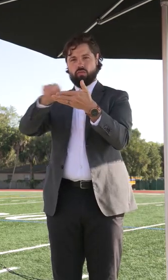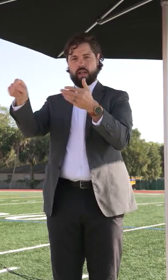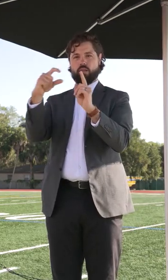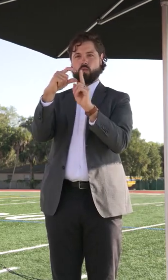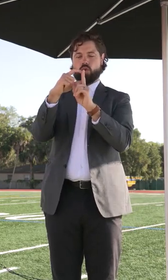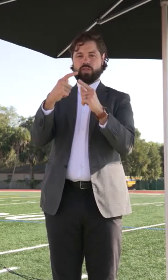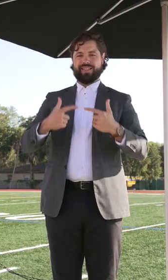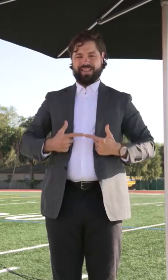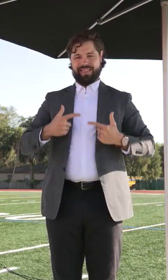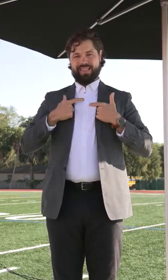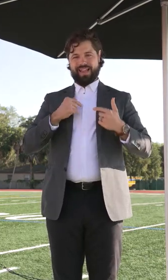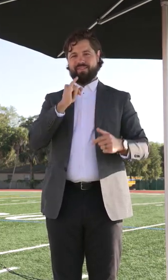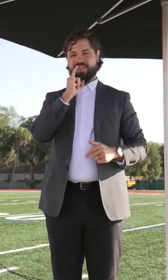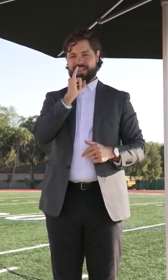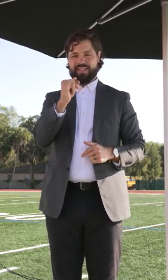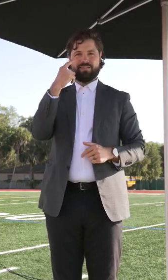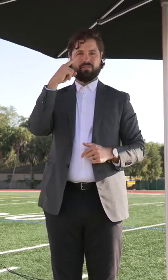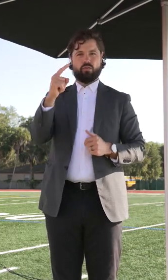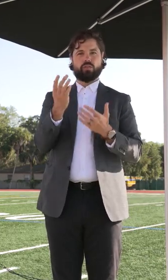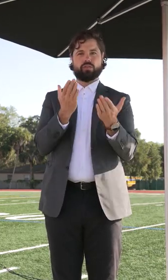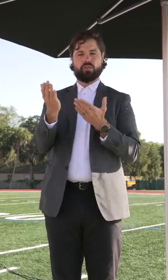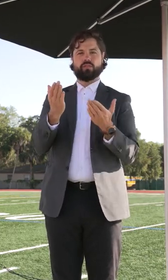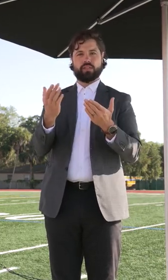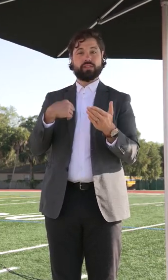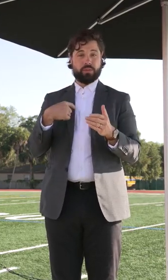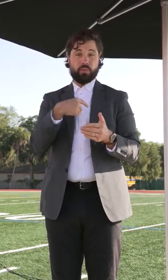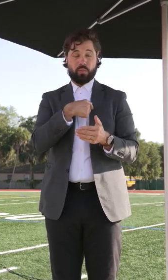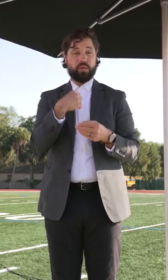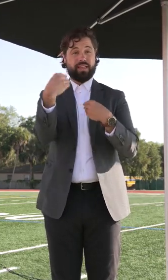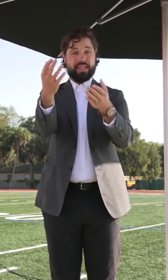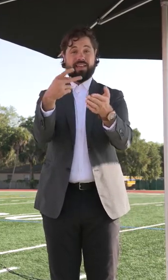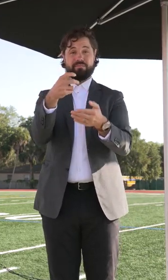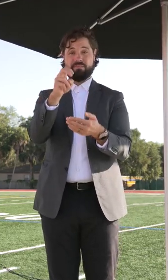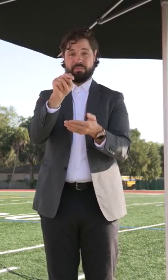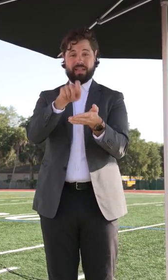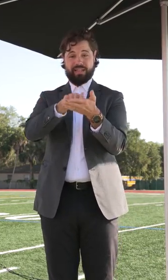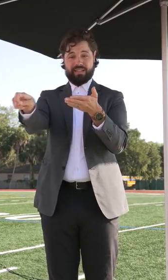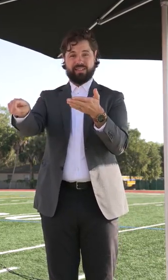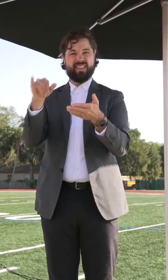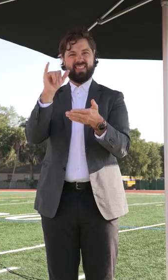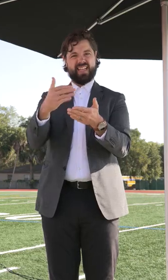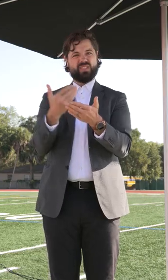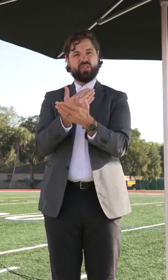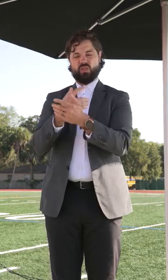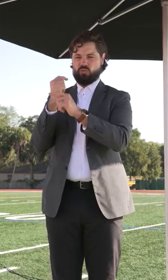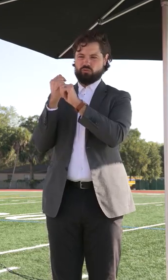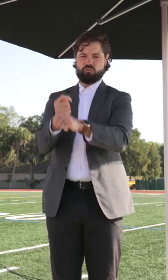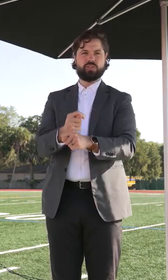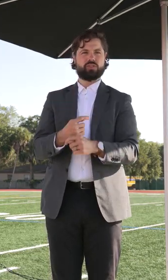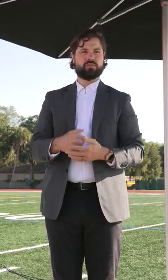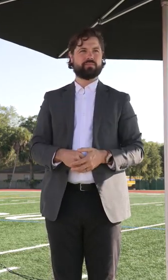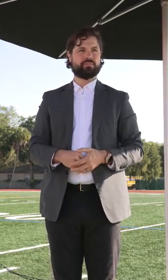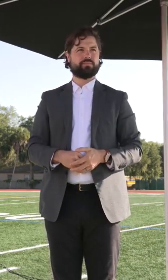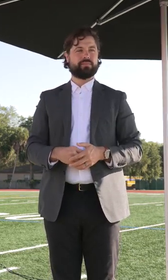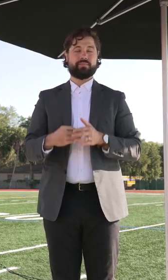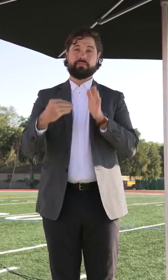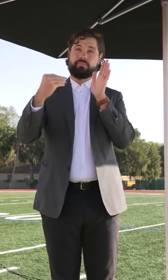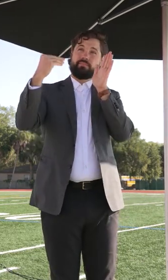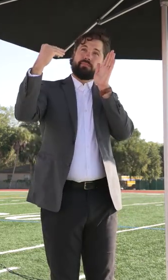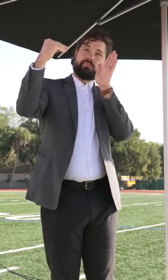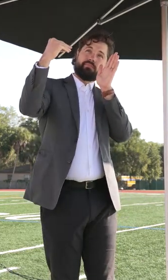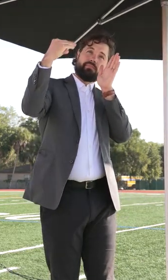We gave you the pens to really do it. Let's start a new tradition. Take a photo and post it on social